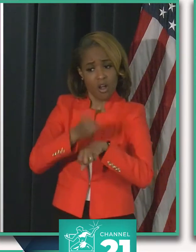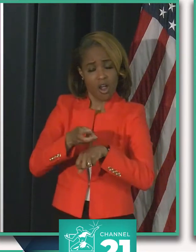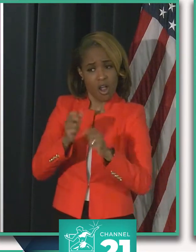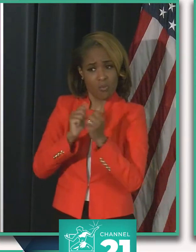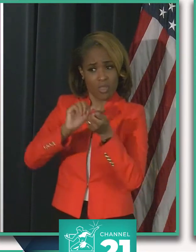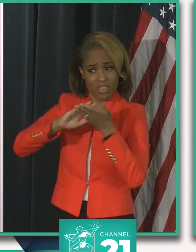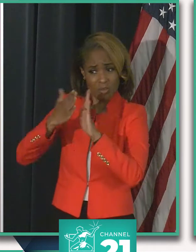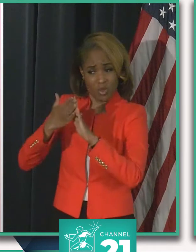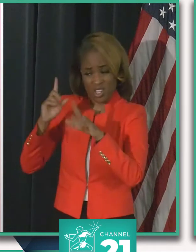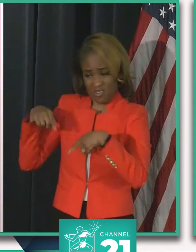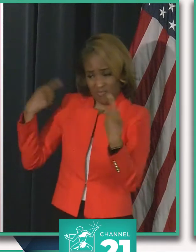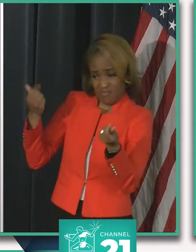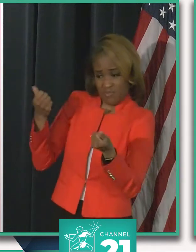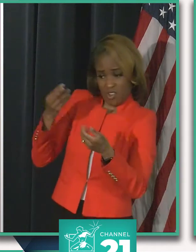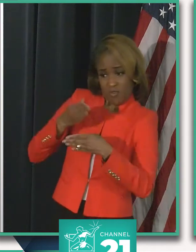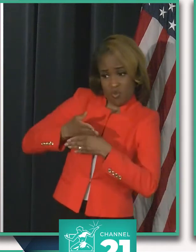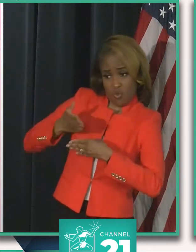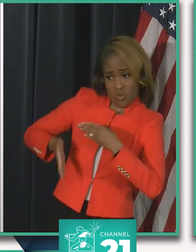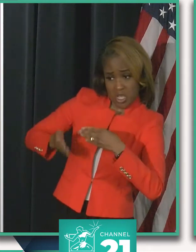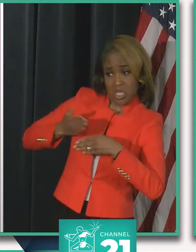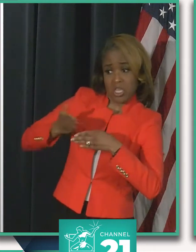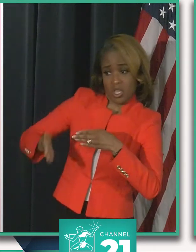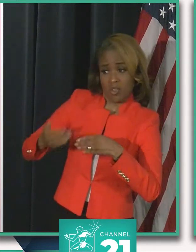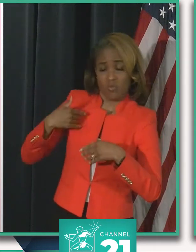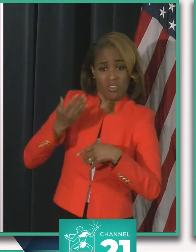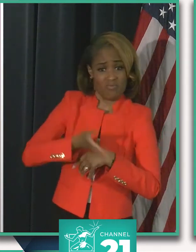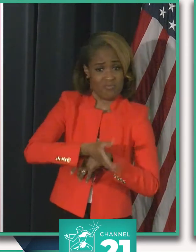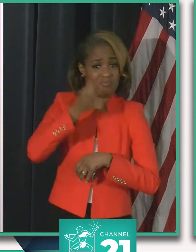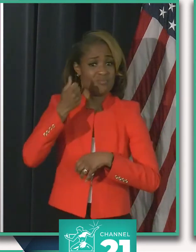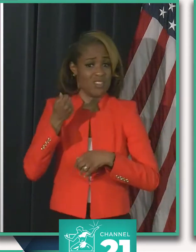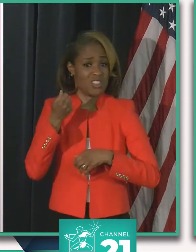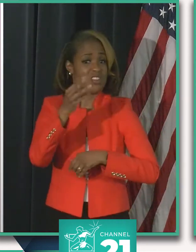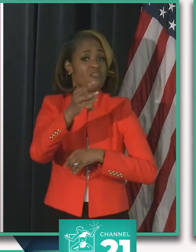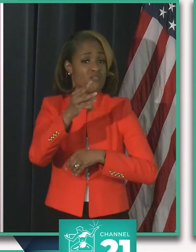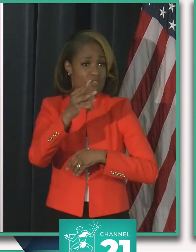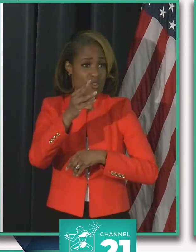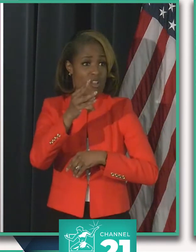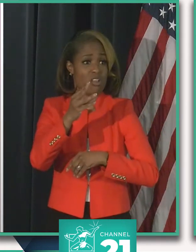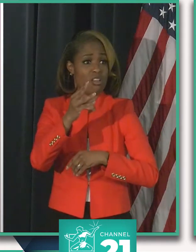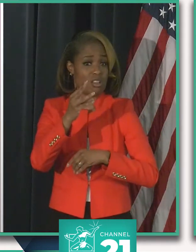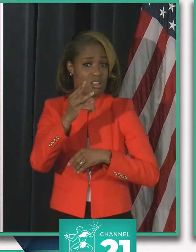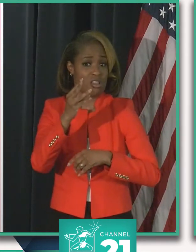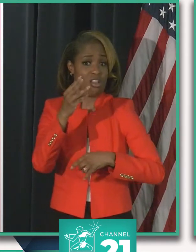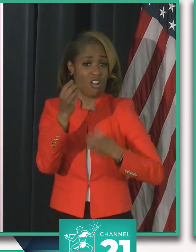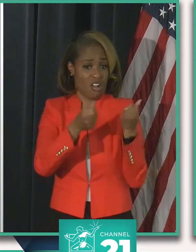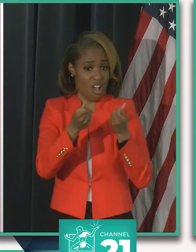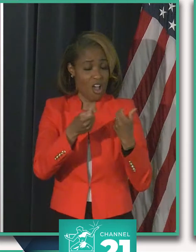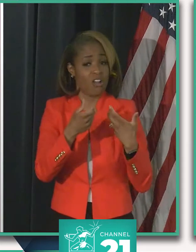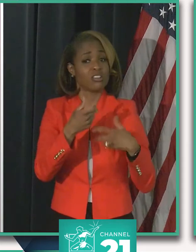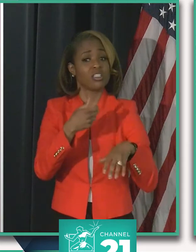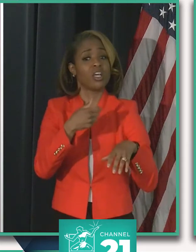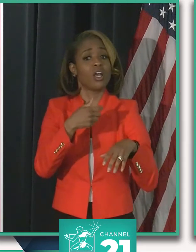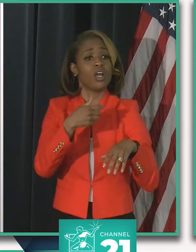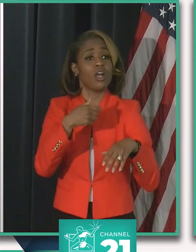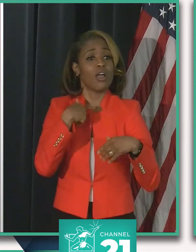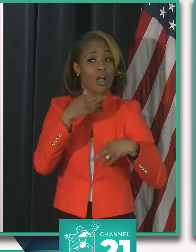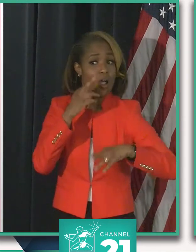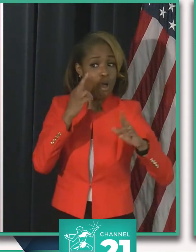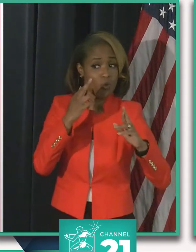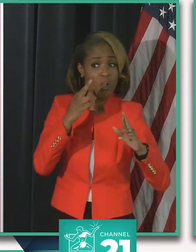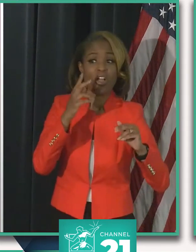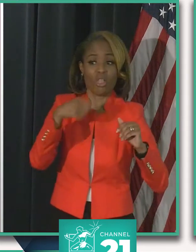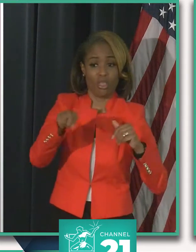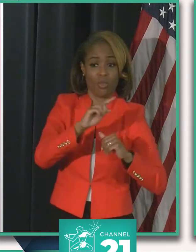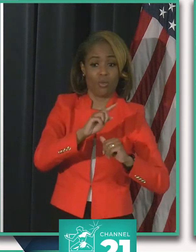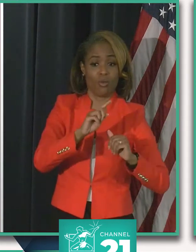And over the last several weekends, we've impounded a number of cars, seized a number of cars, and you know what I'm hopeful for? We're going to make those